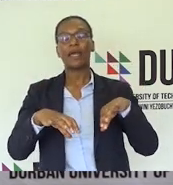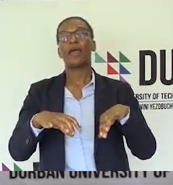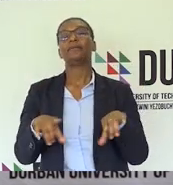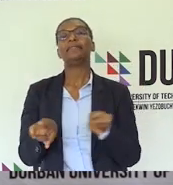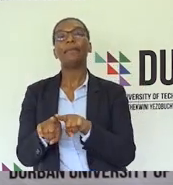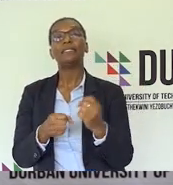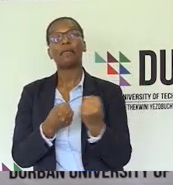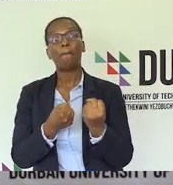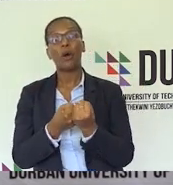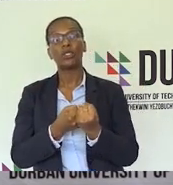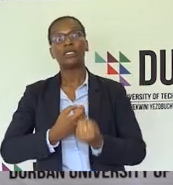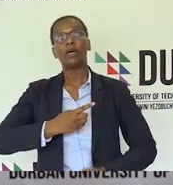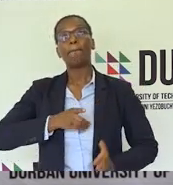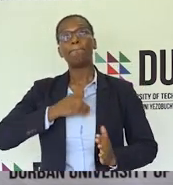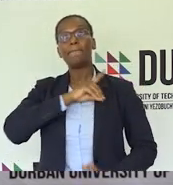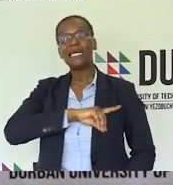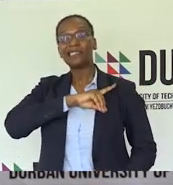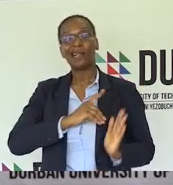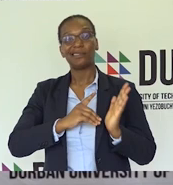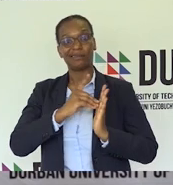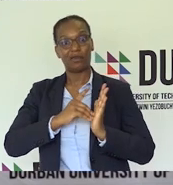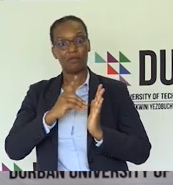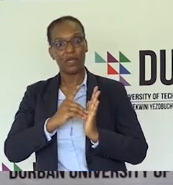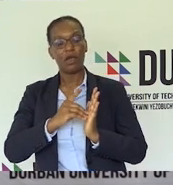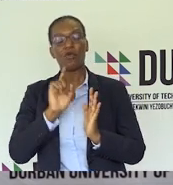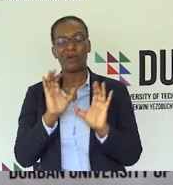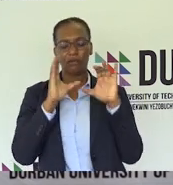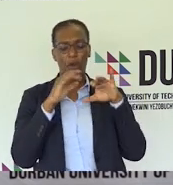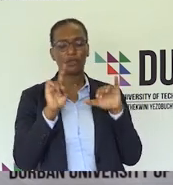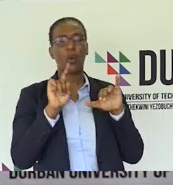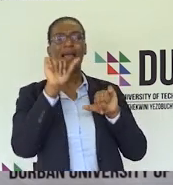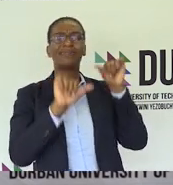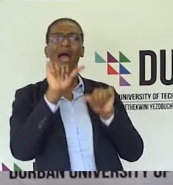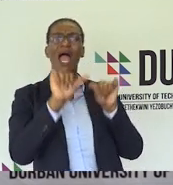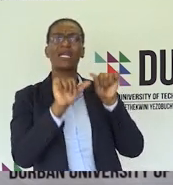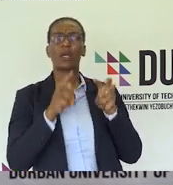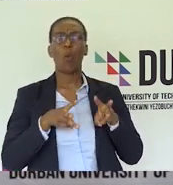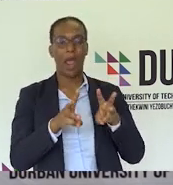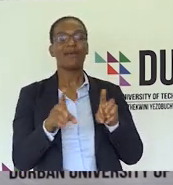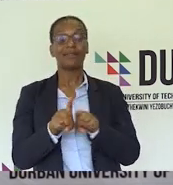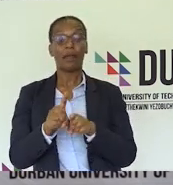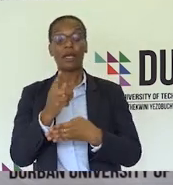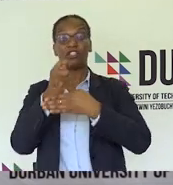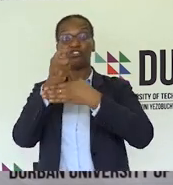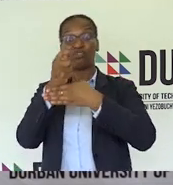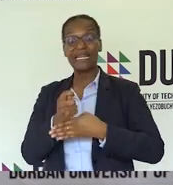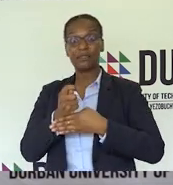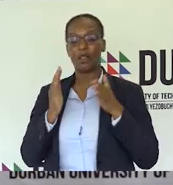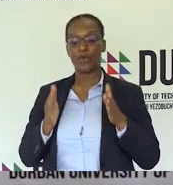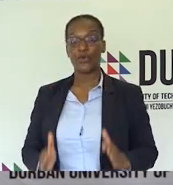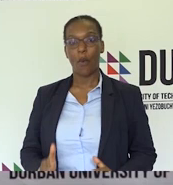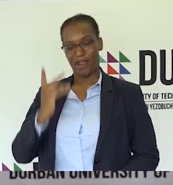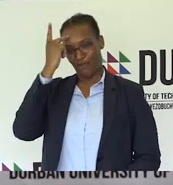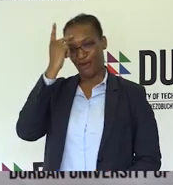personal development through familiarity with the scientific method and the traditions of human